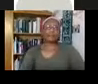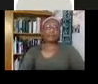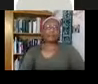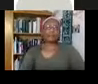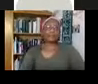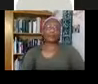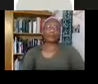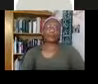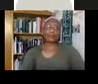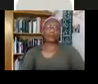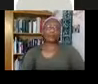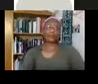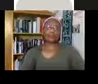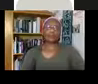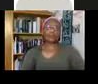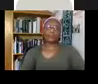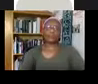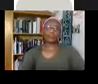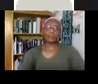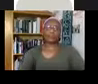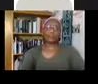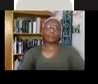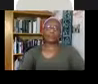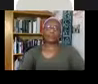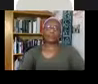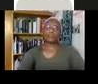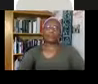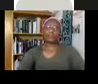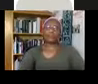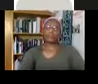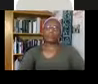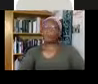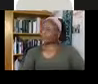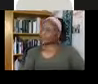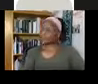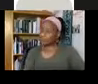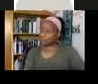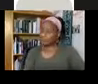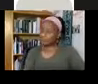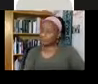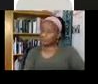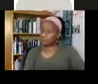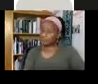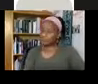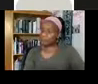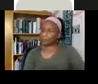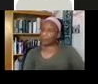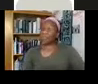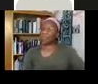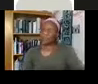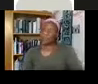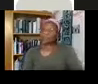modern university. After all, the subversive intellectual came under false pretenses with